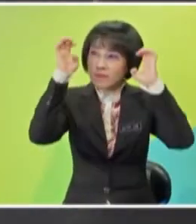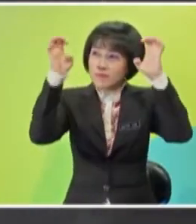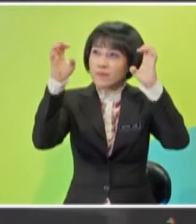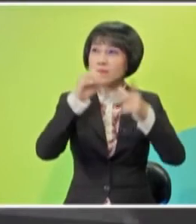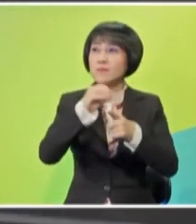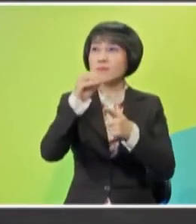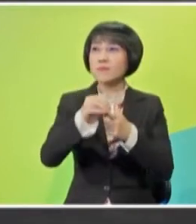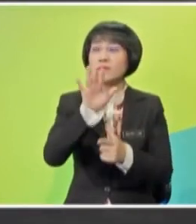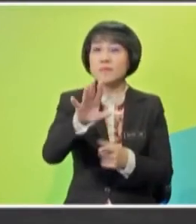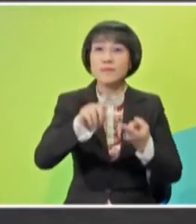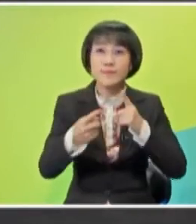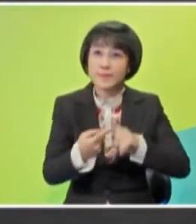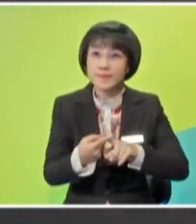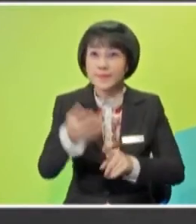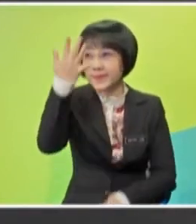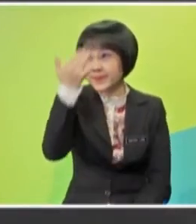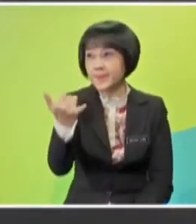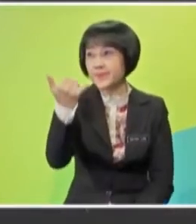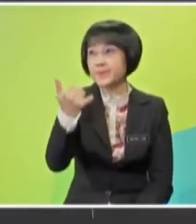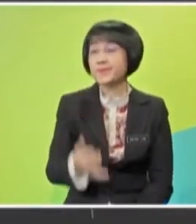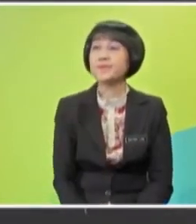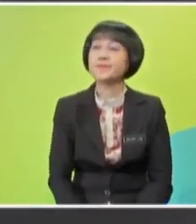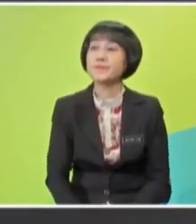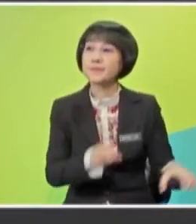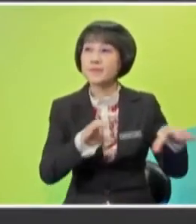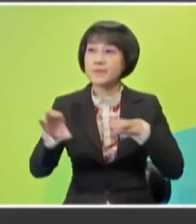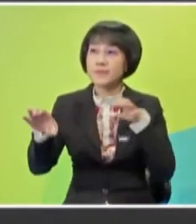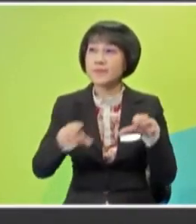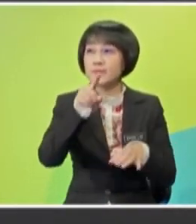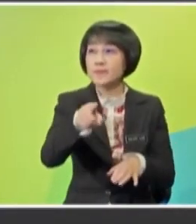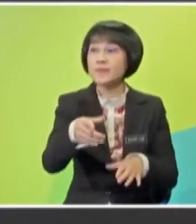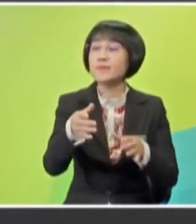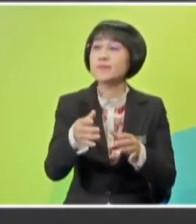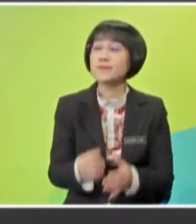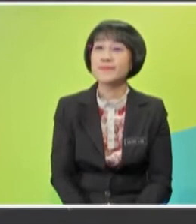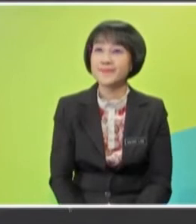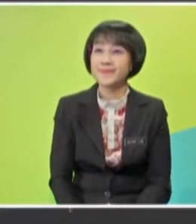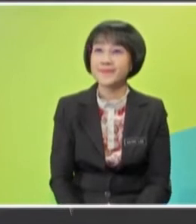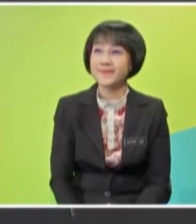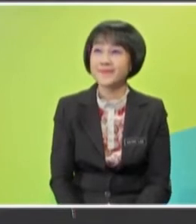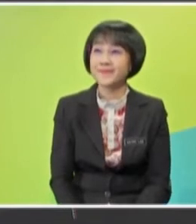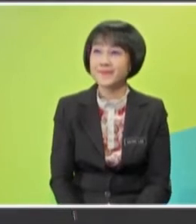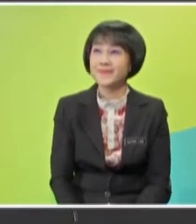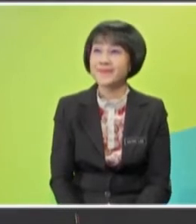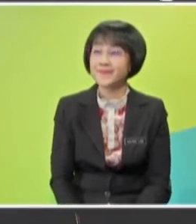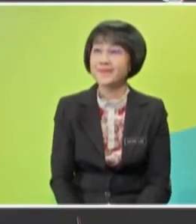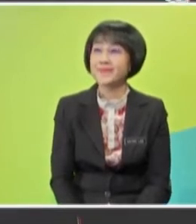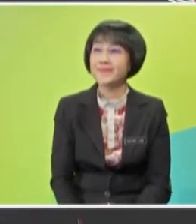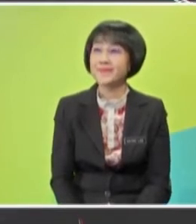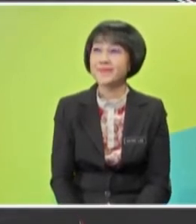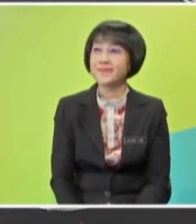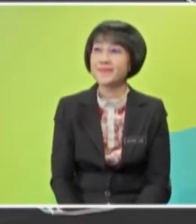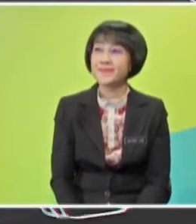your education or your friends? Why? Okay, similarly, this is quite hard as well.